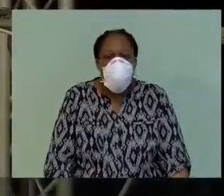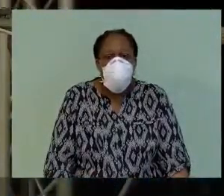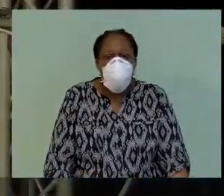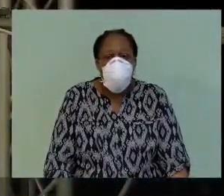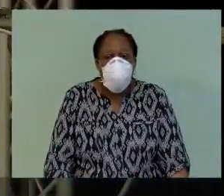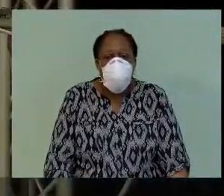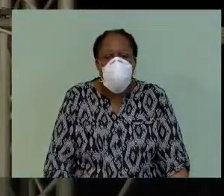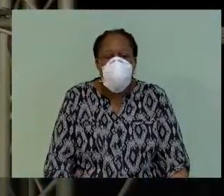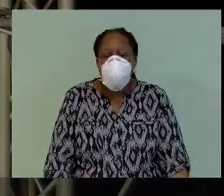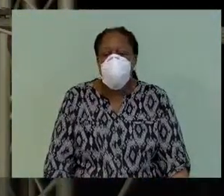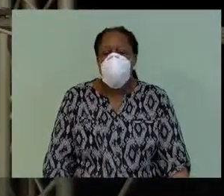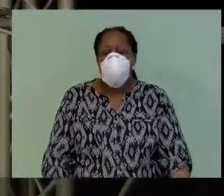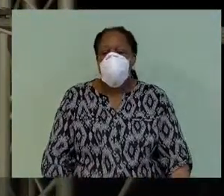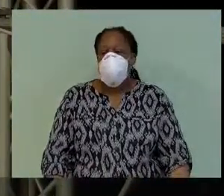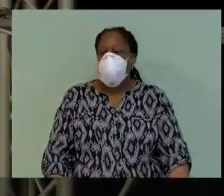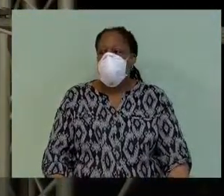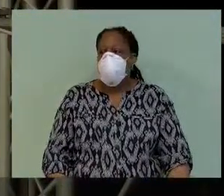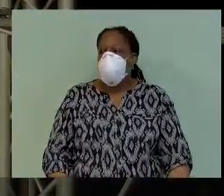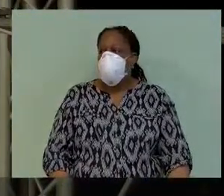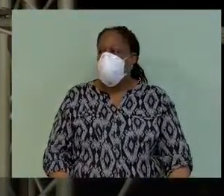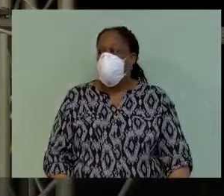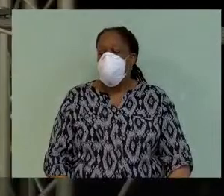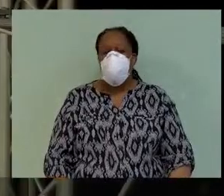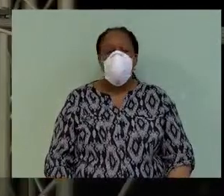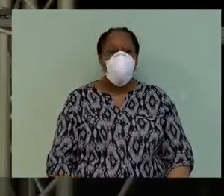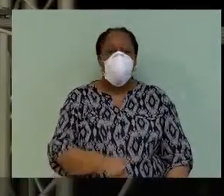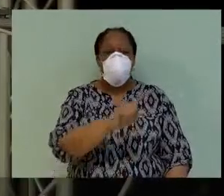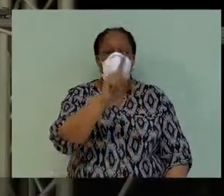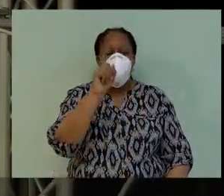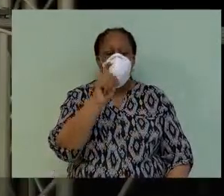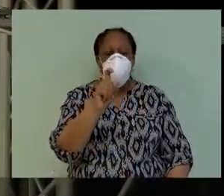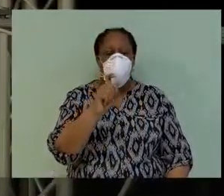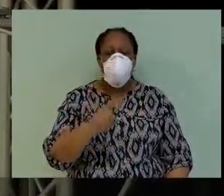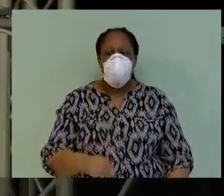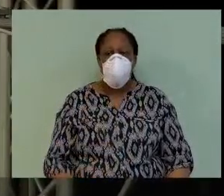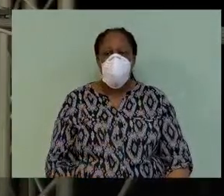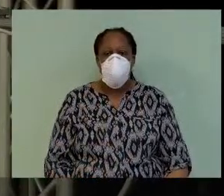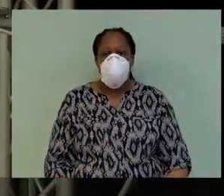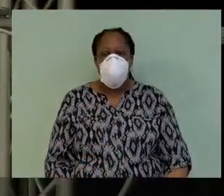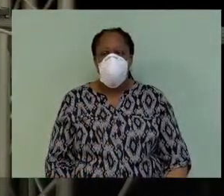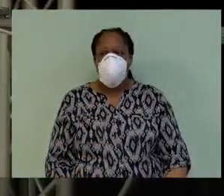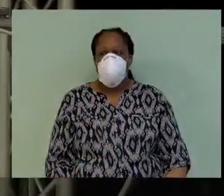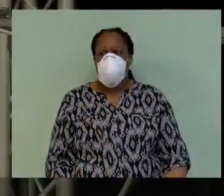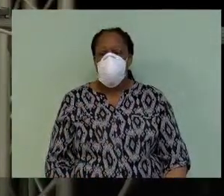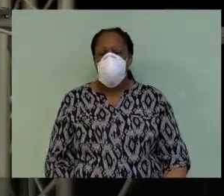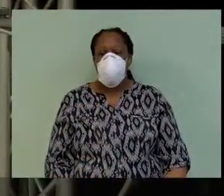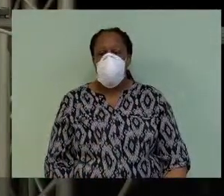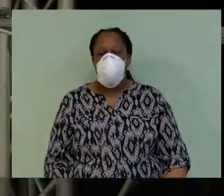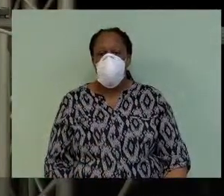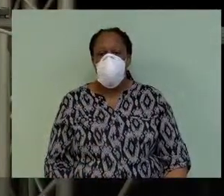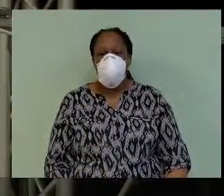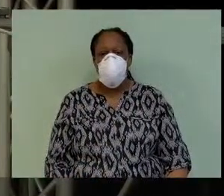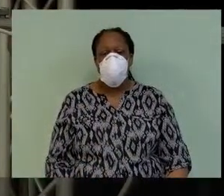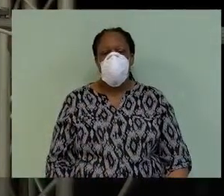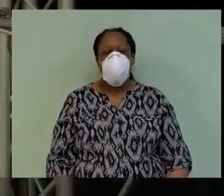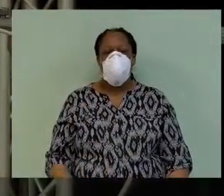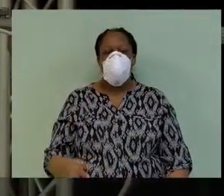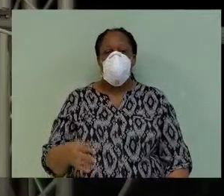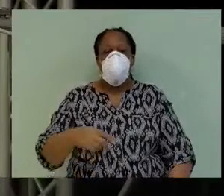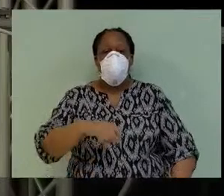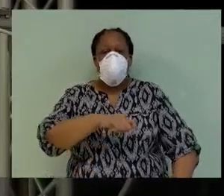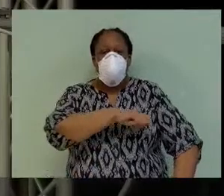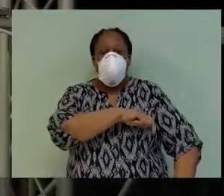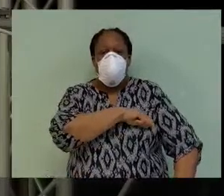Thank you, Mr. Lloyd. This question is for Dr. Wilkinson. Dr. Wilkinson, is doing temperature checks